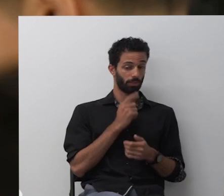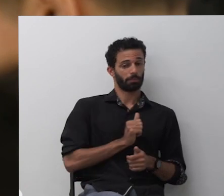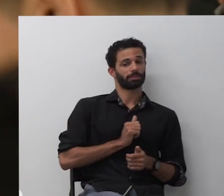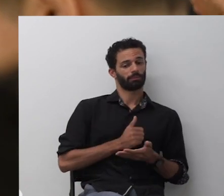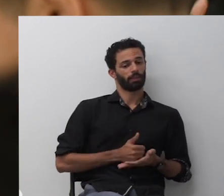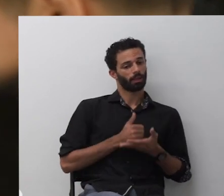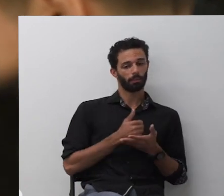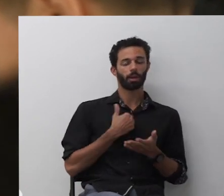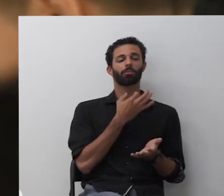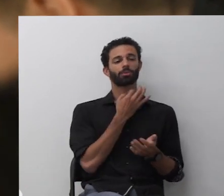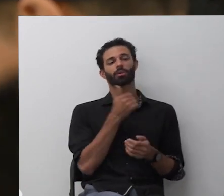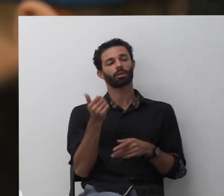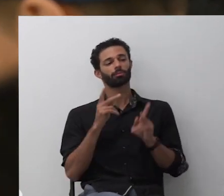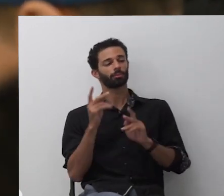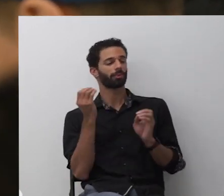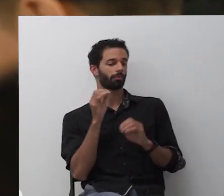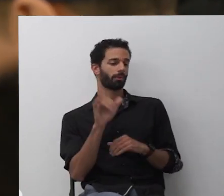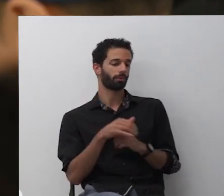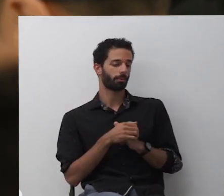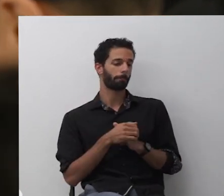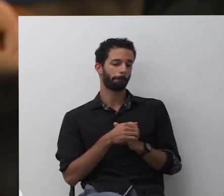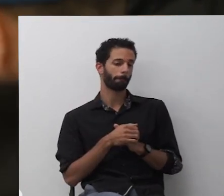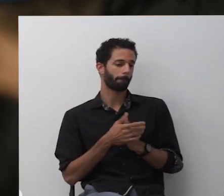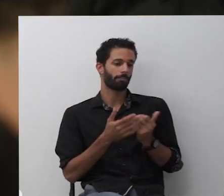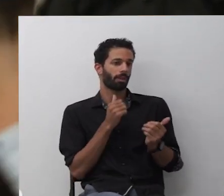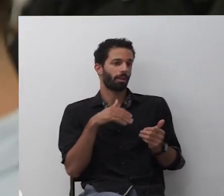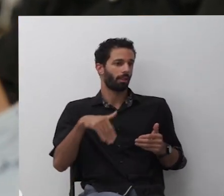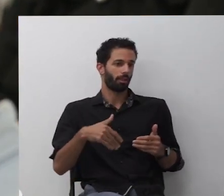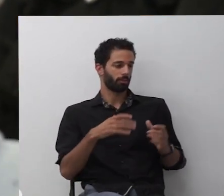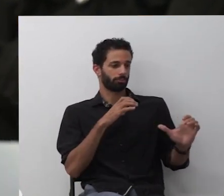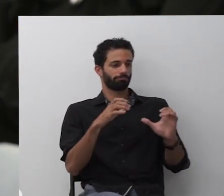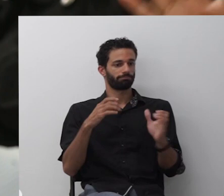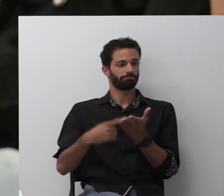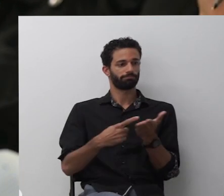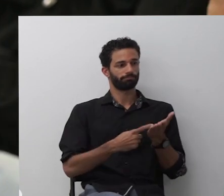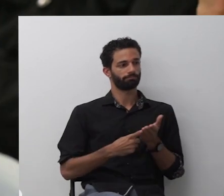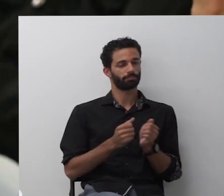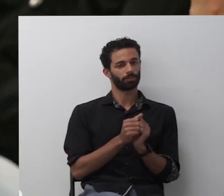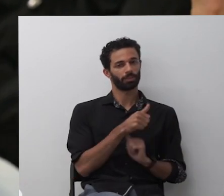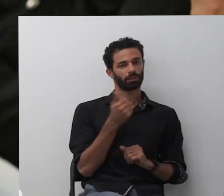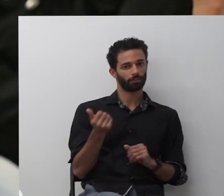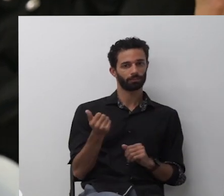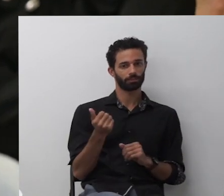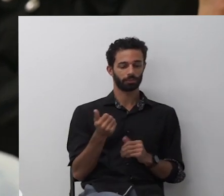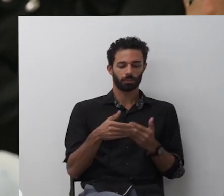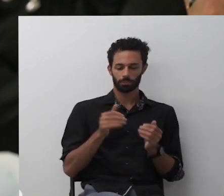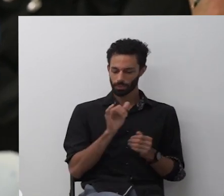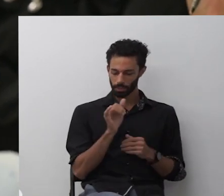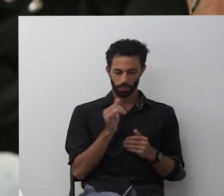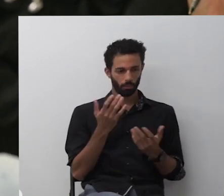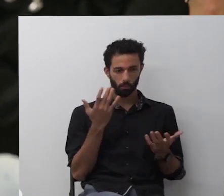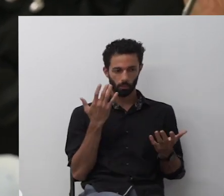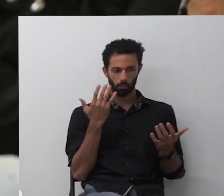I'm really curious like what other people think about that, because I just haven't talked with others. And I think it's like, it's almost like, why